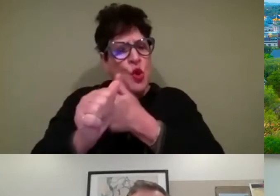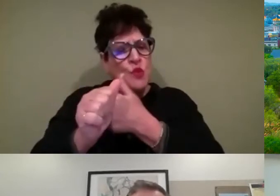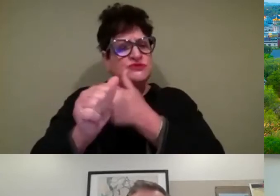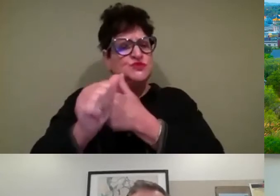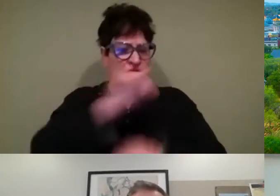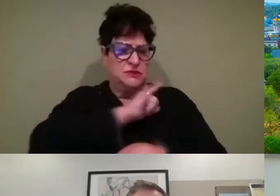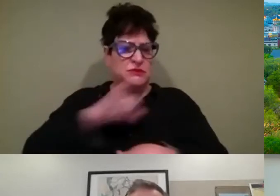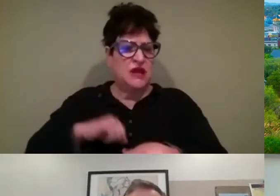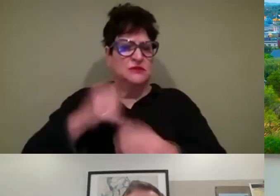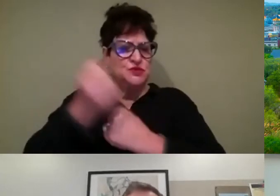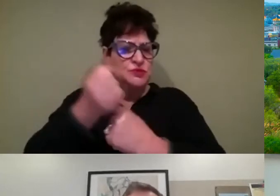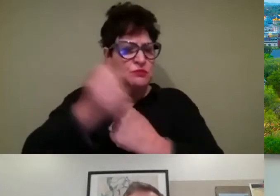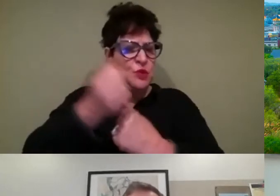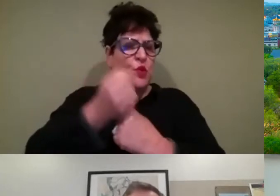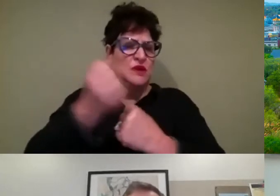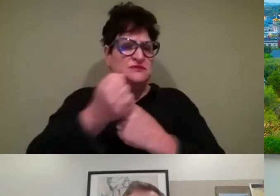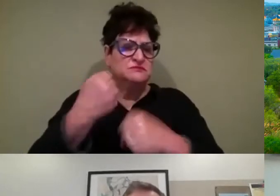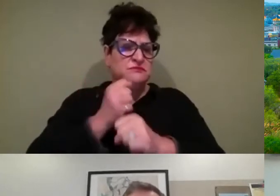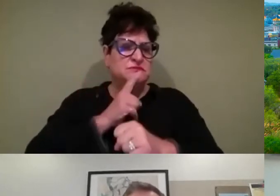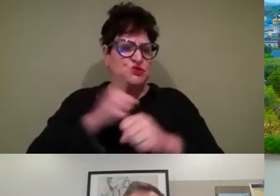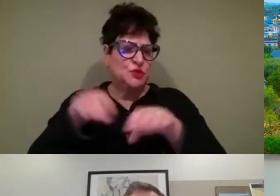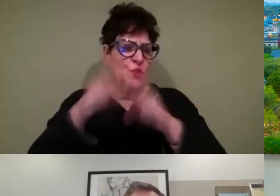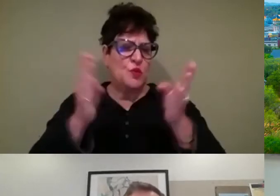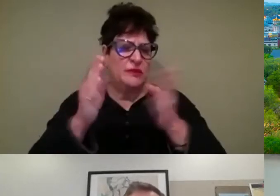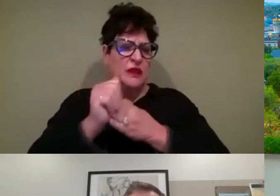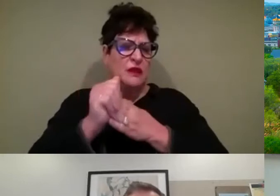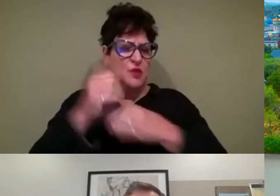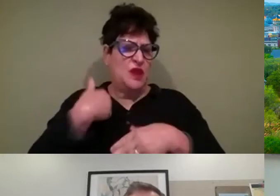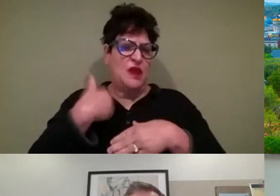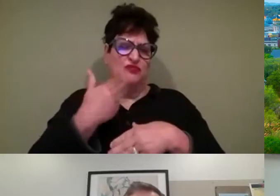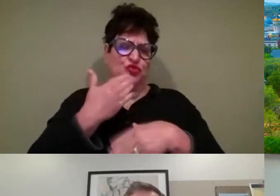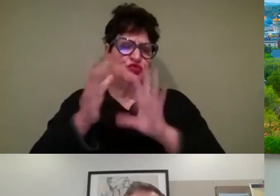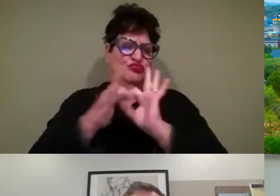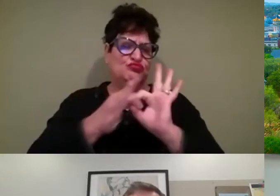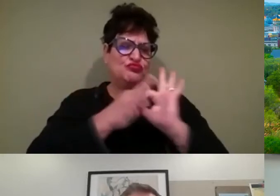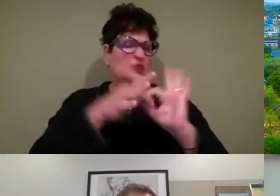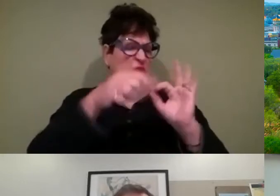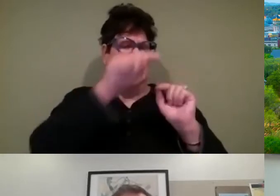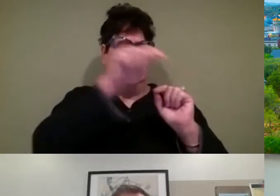part of the reopening guidance. And so we have a good relationship with each of the universities.